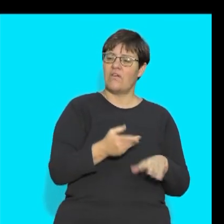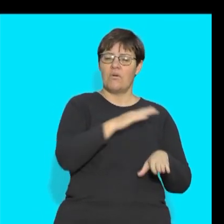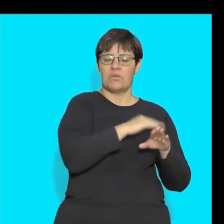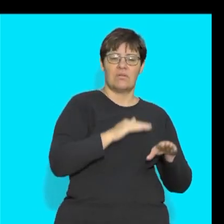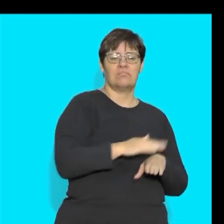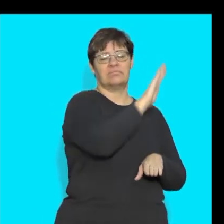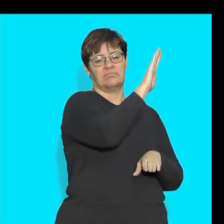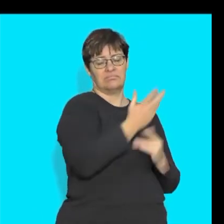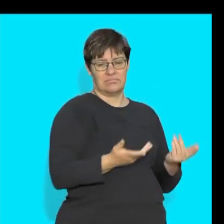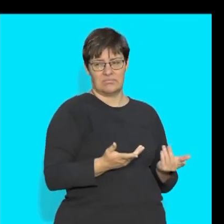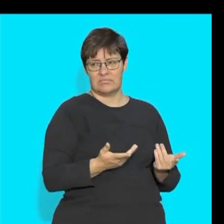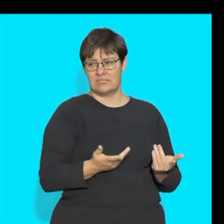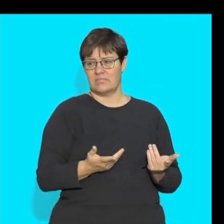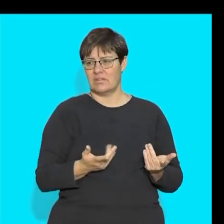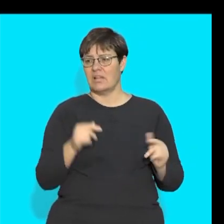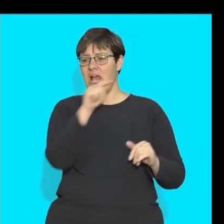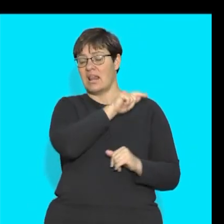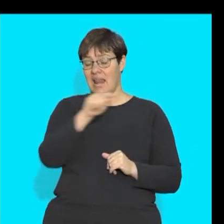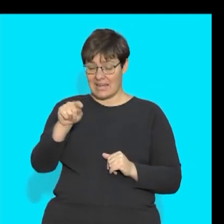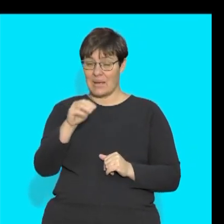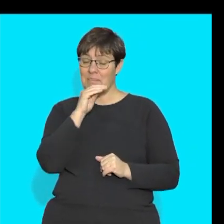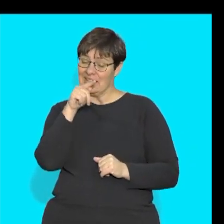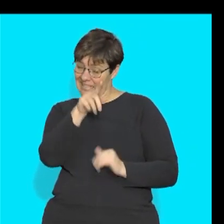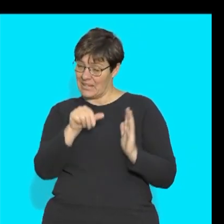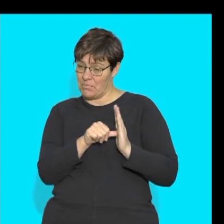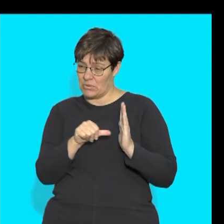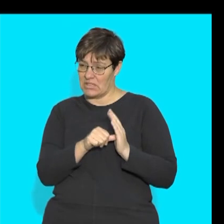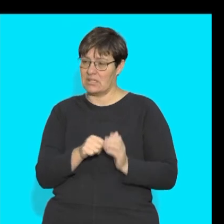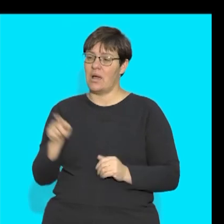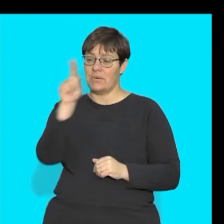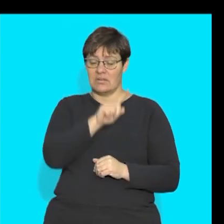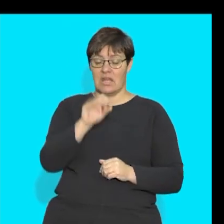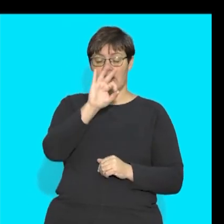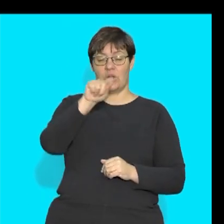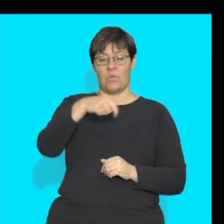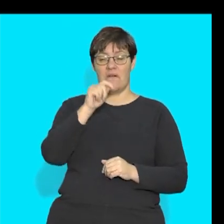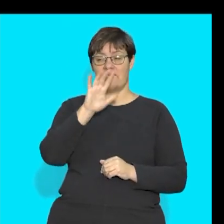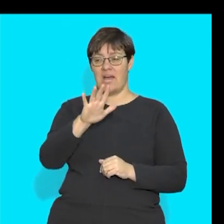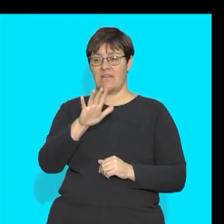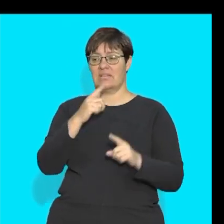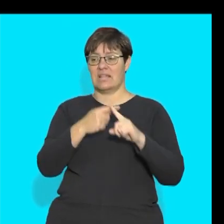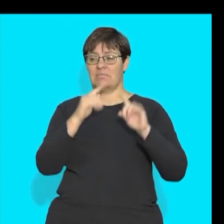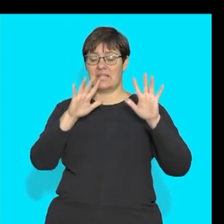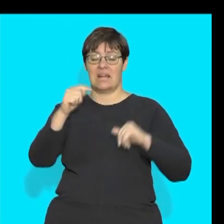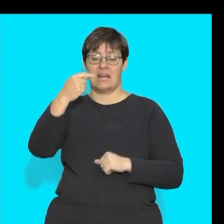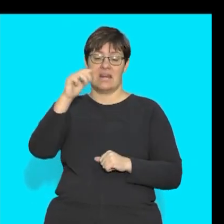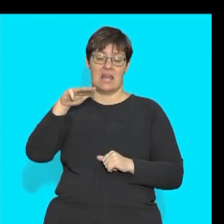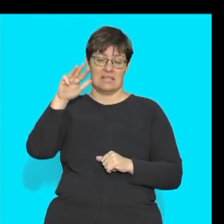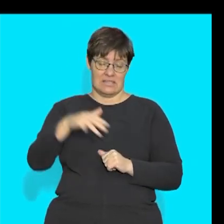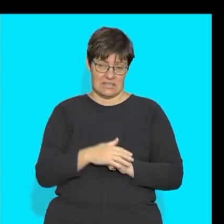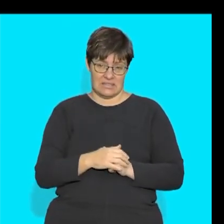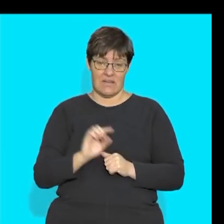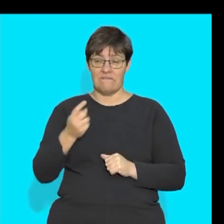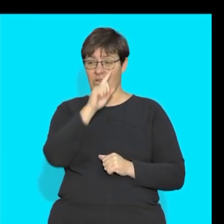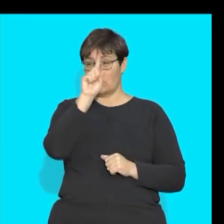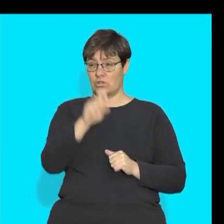electron from the surface of this metal. They've underlined it, which means it's important, is 3,5 times 10 to the minus